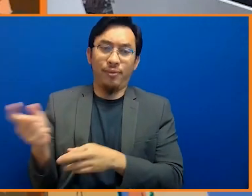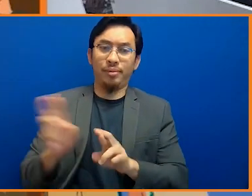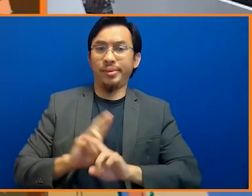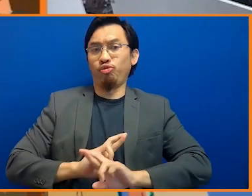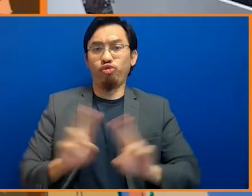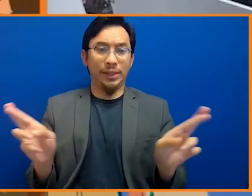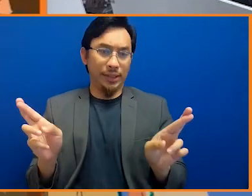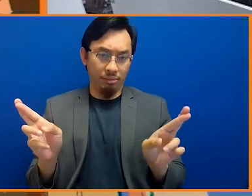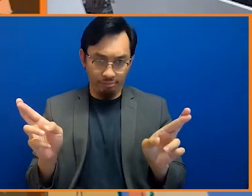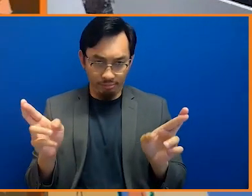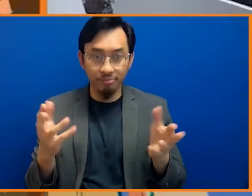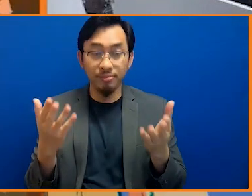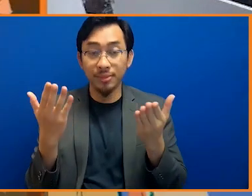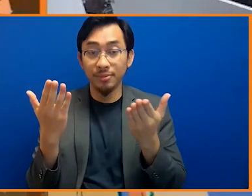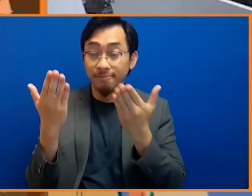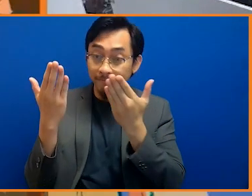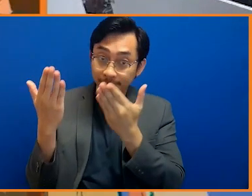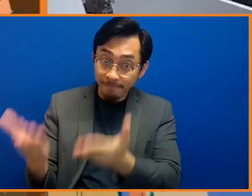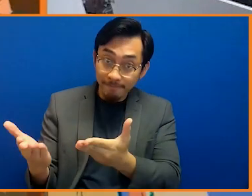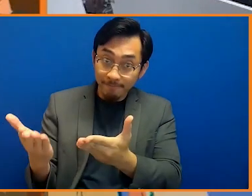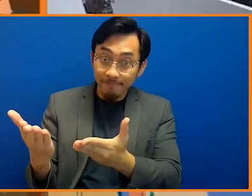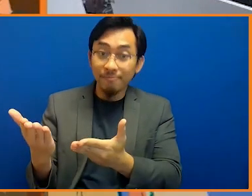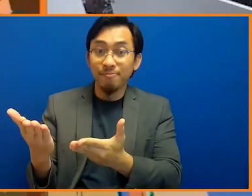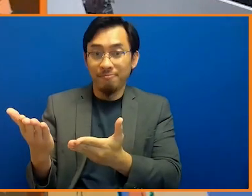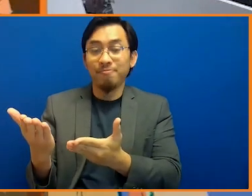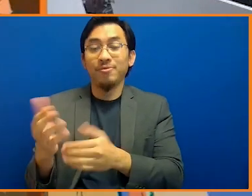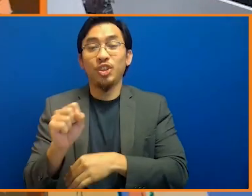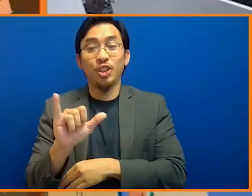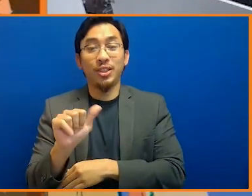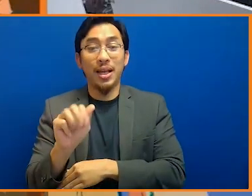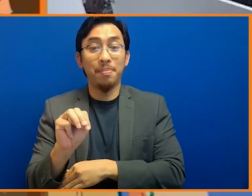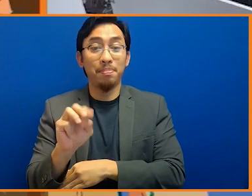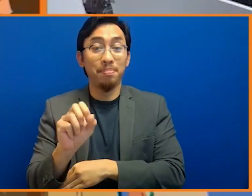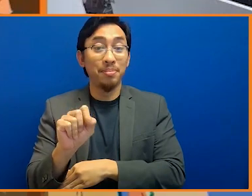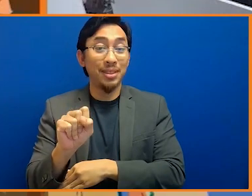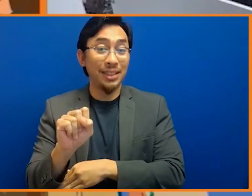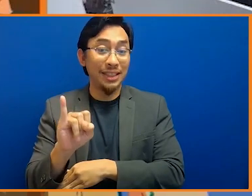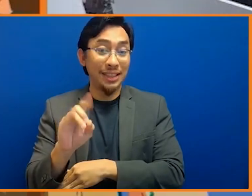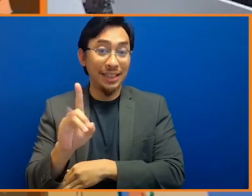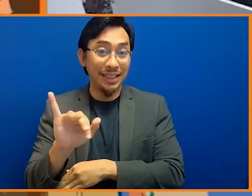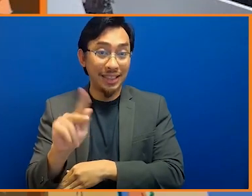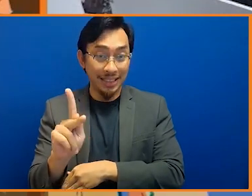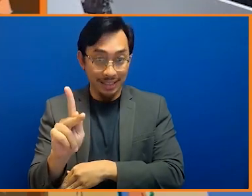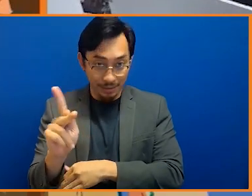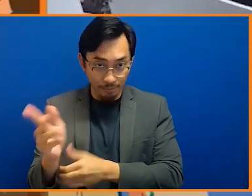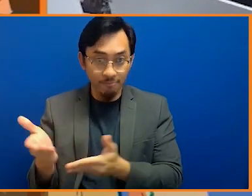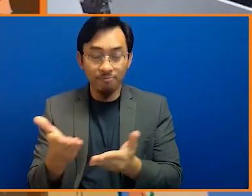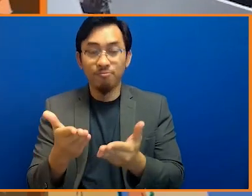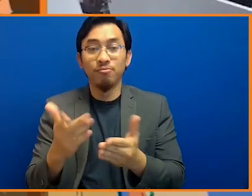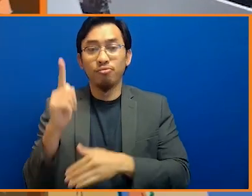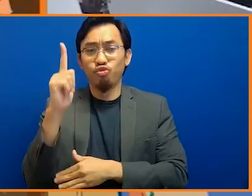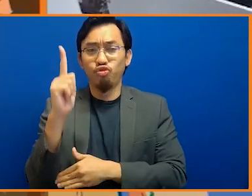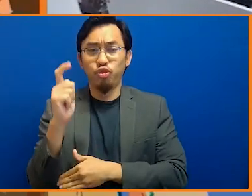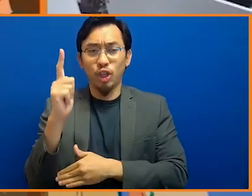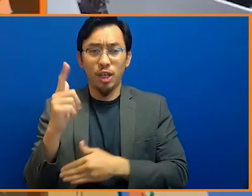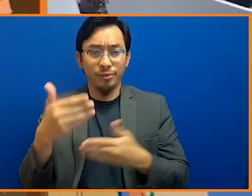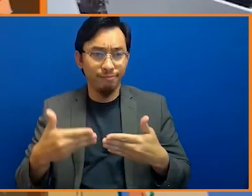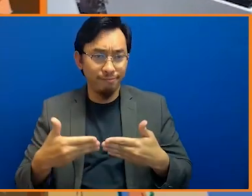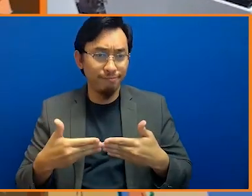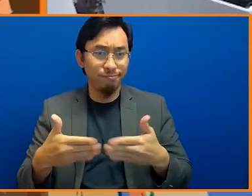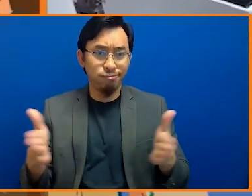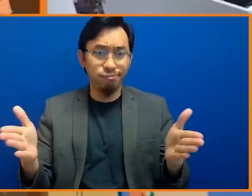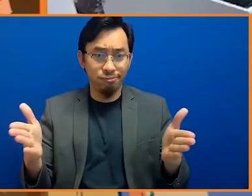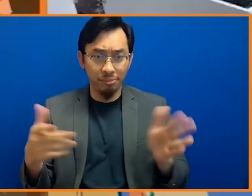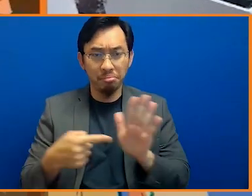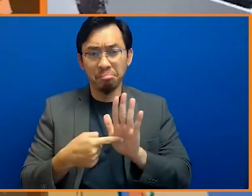So without further ado, I would like to welcome Prof. Syamsidik to present his presentation on practical example